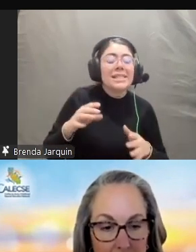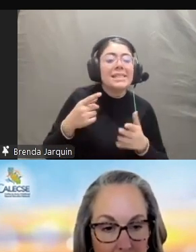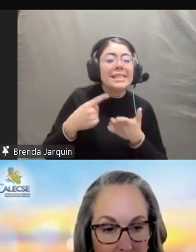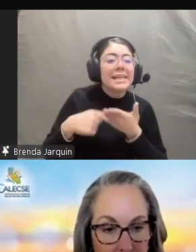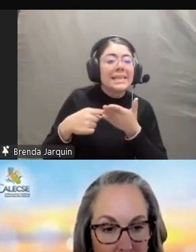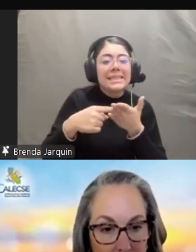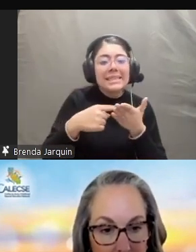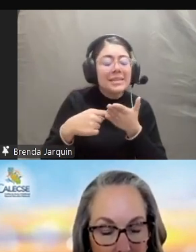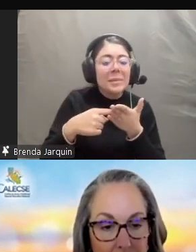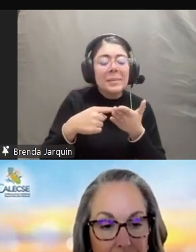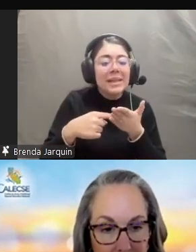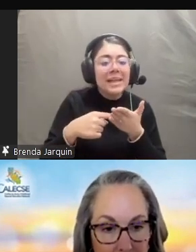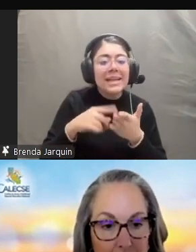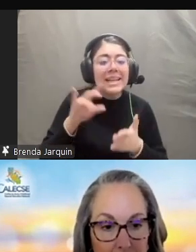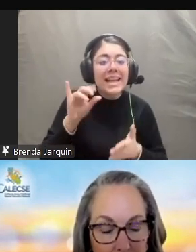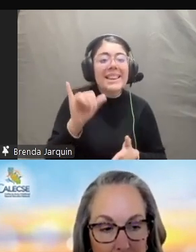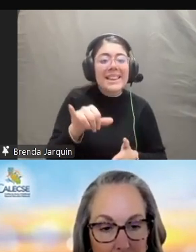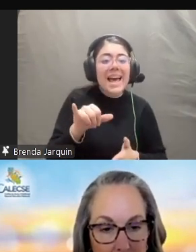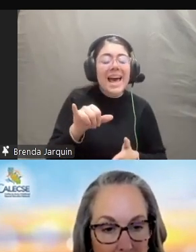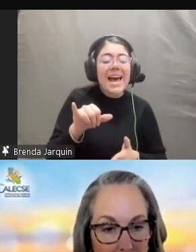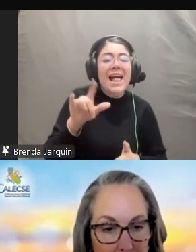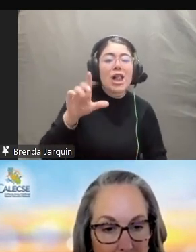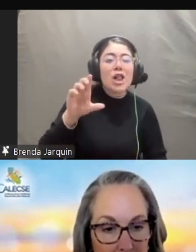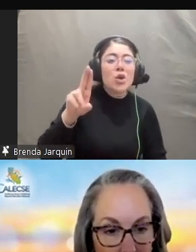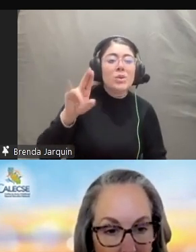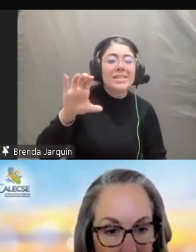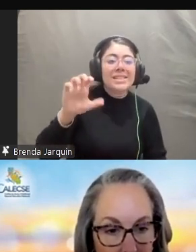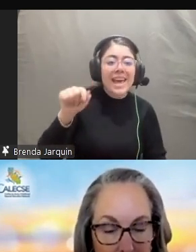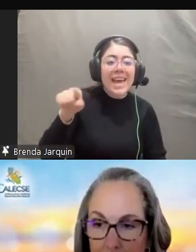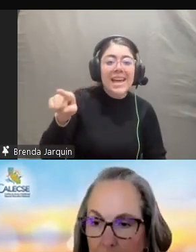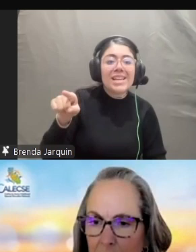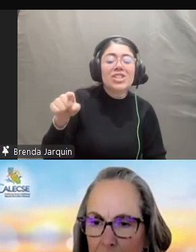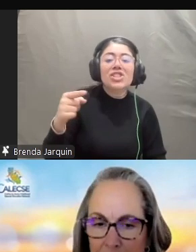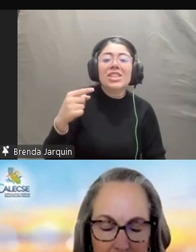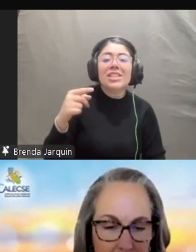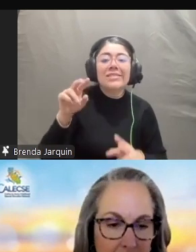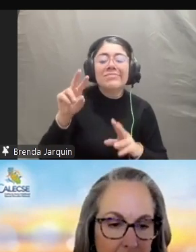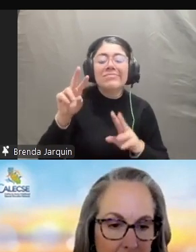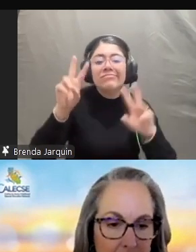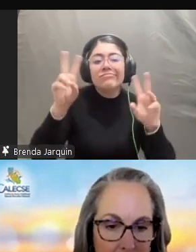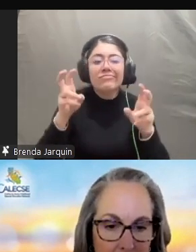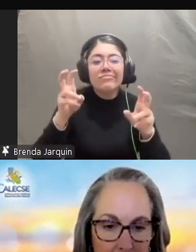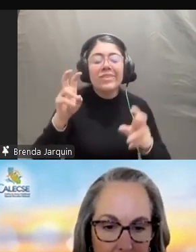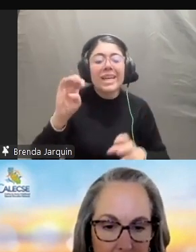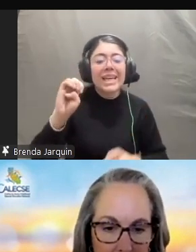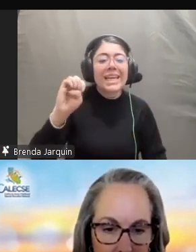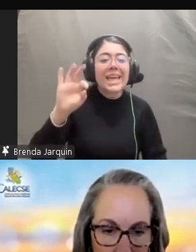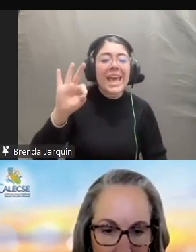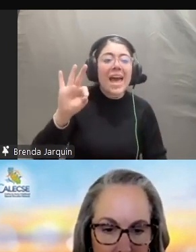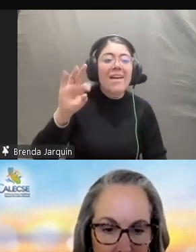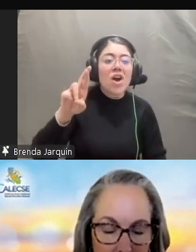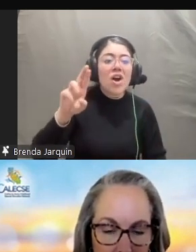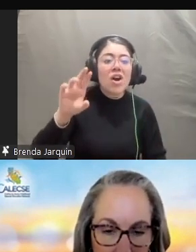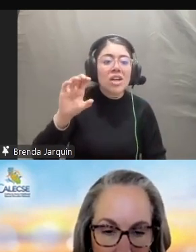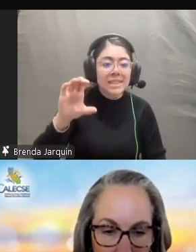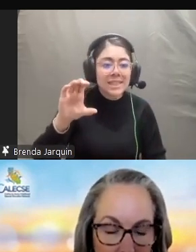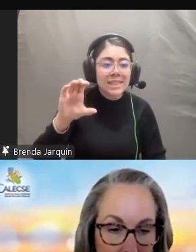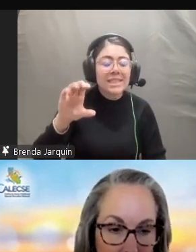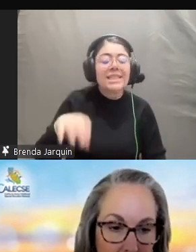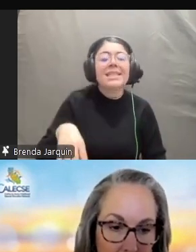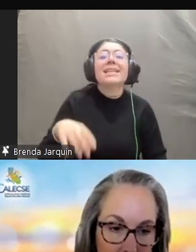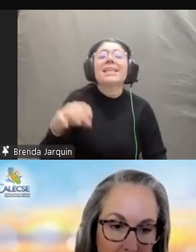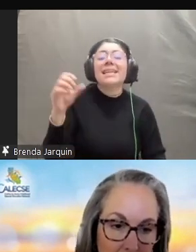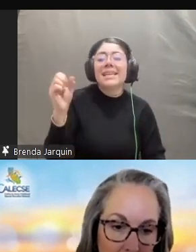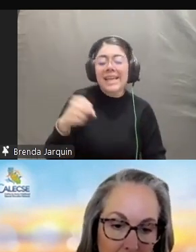Lucia referenced EFRC, and I wanted to make sure folks knew who that was. But yes, Lead K does